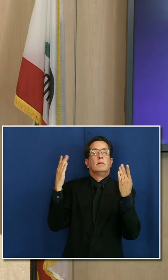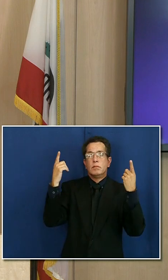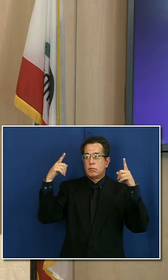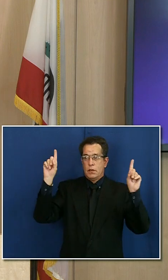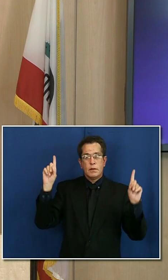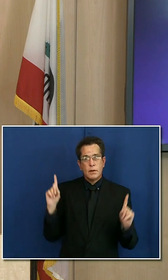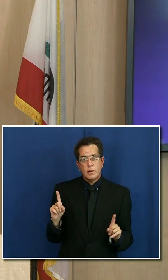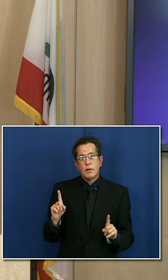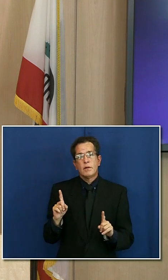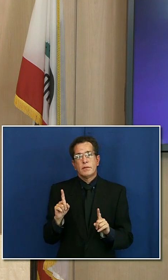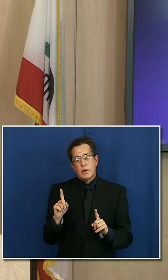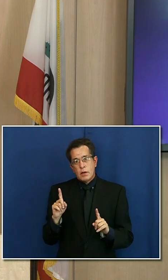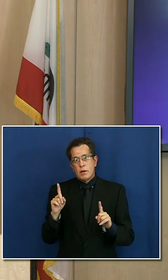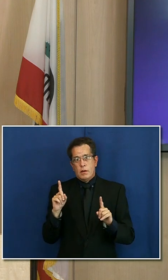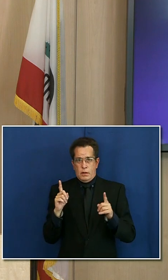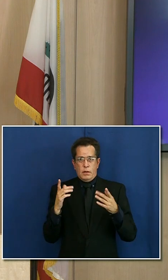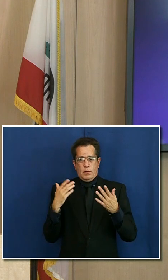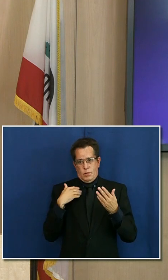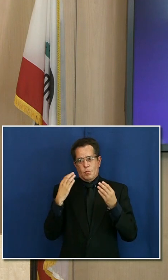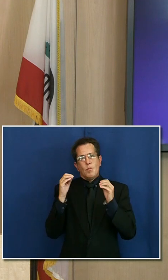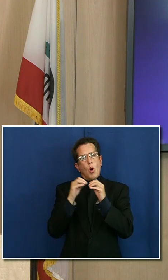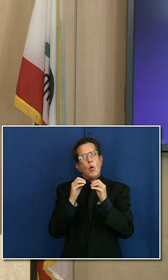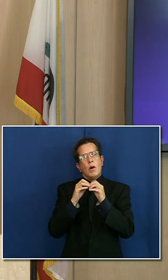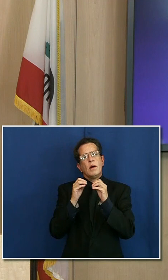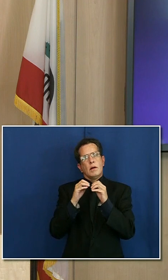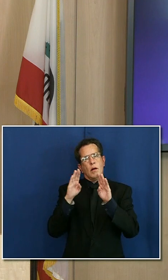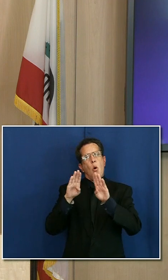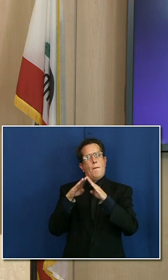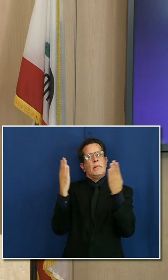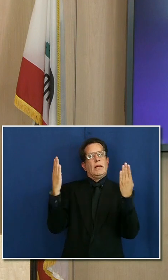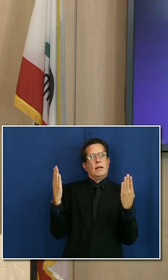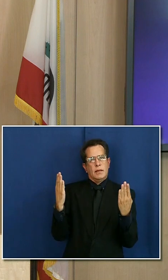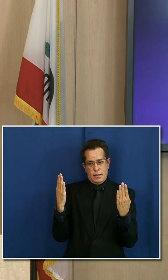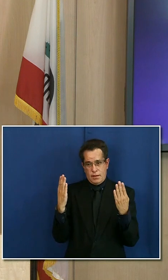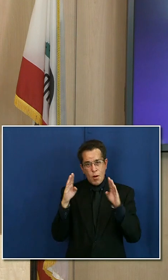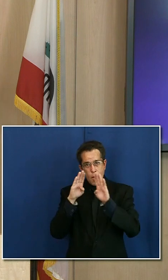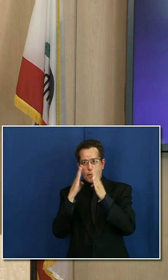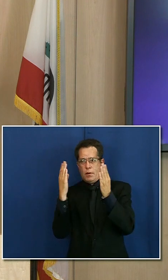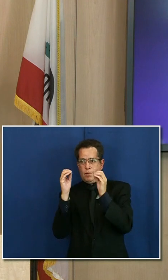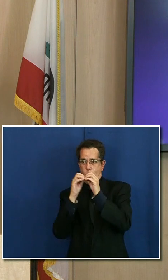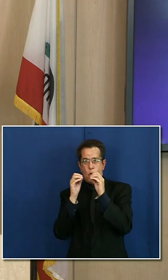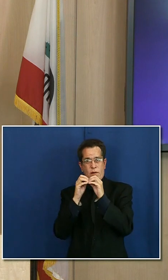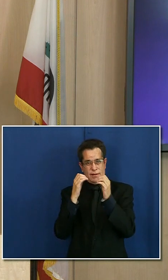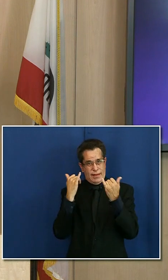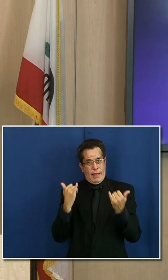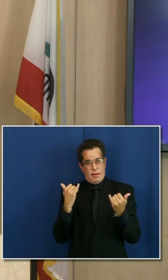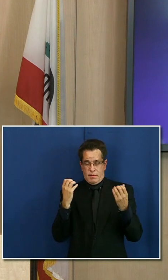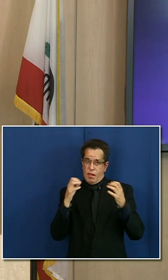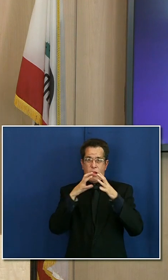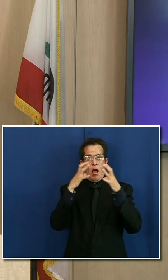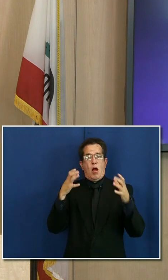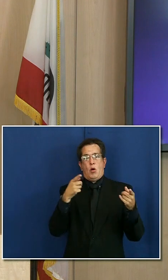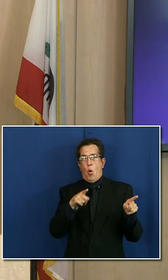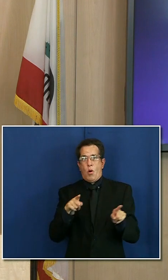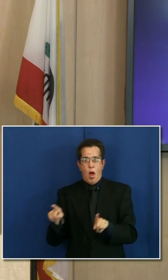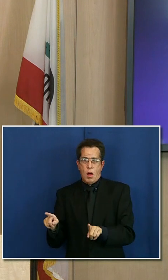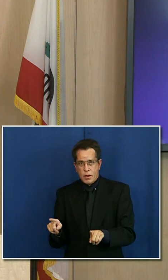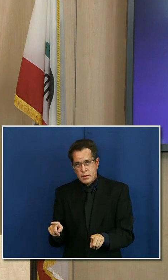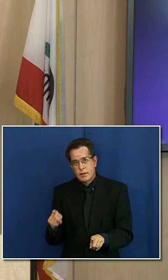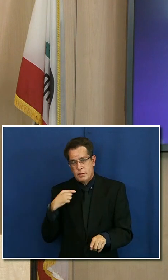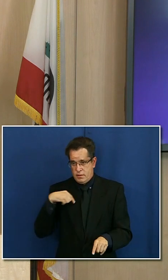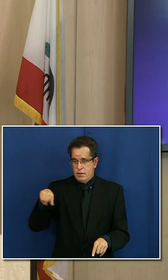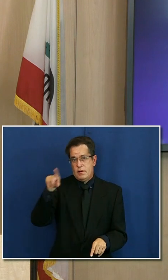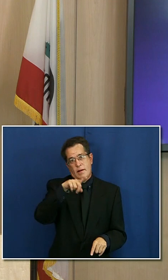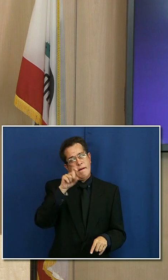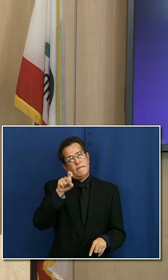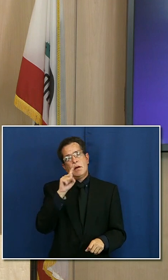for more type settings to be open and available. With all of those things going on, each and every one of us have to redouble